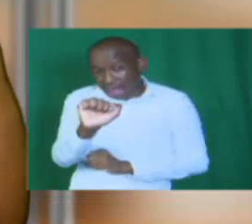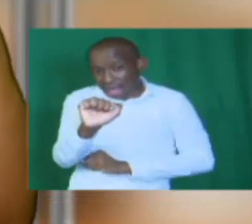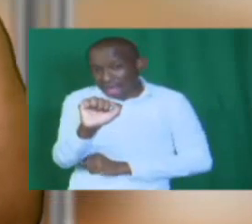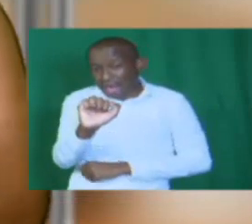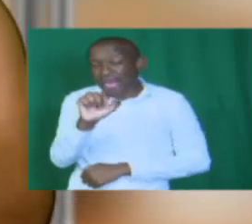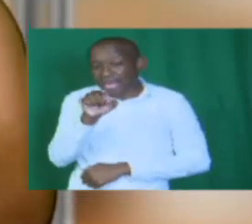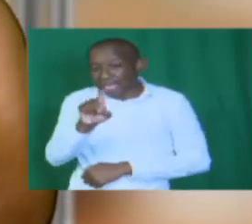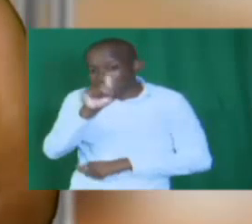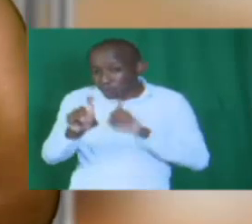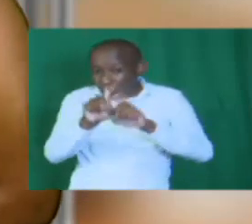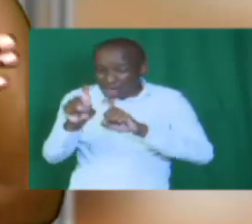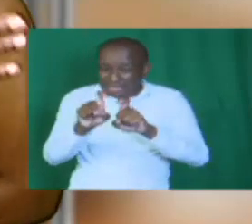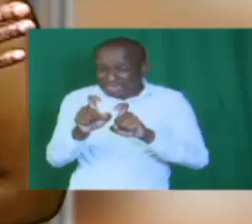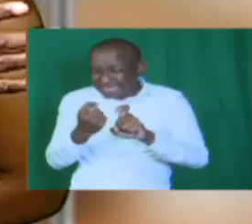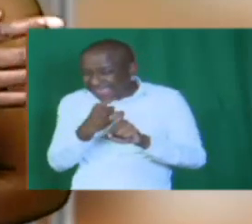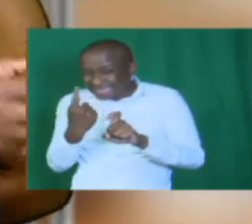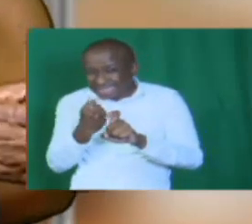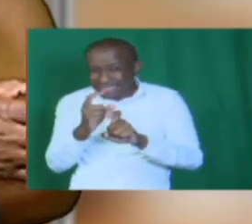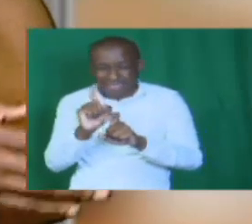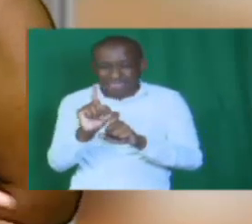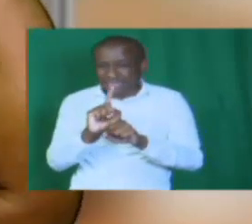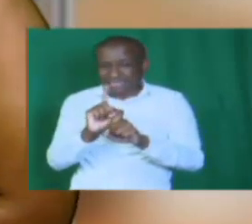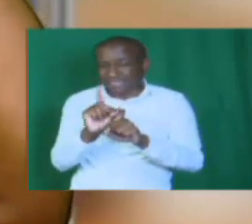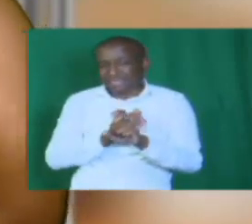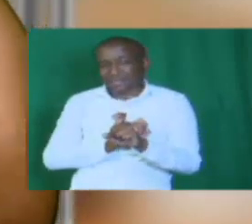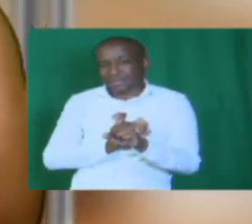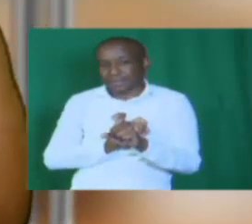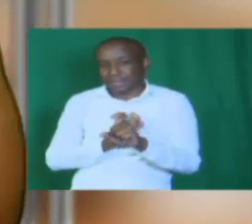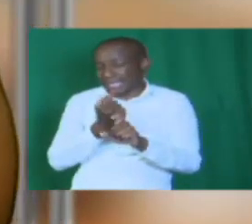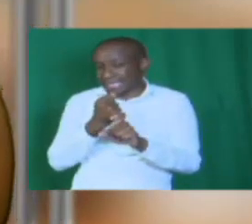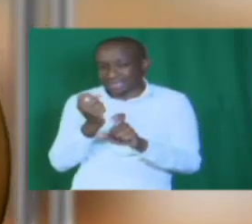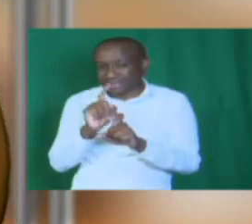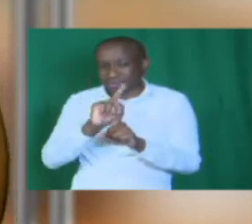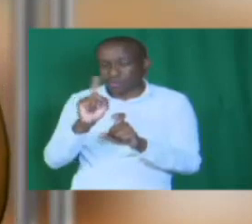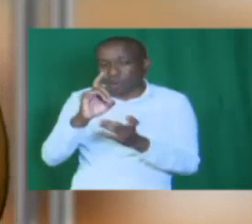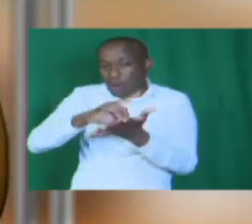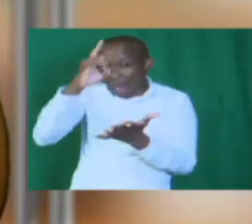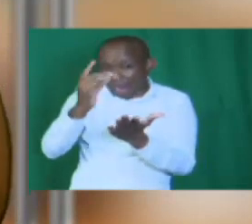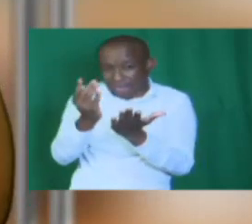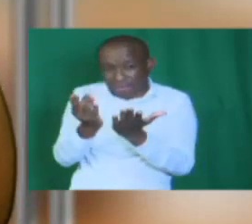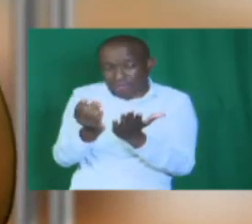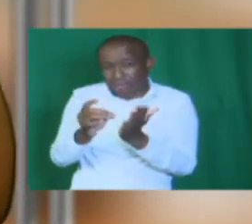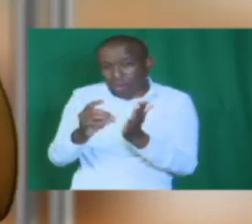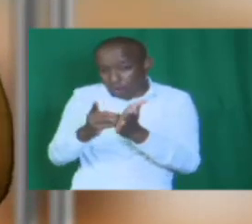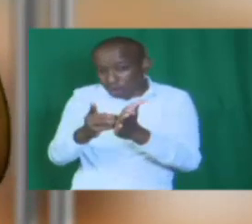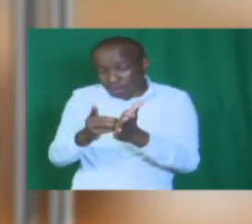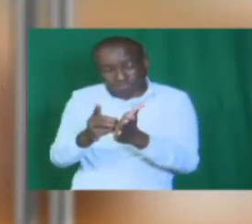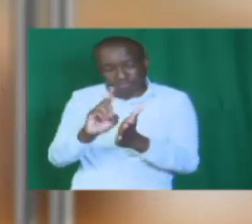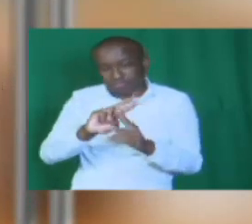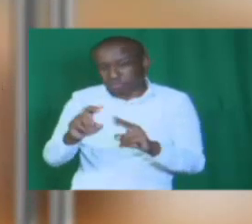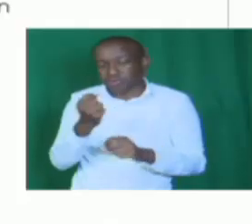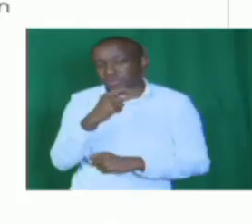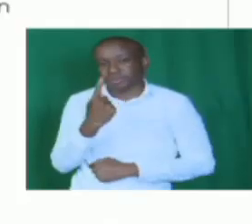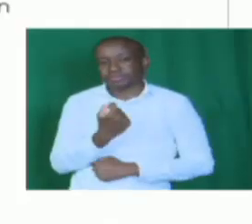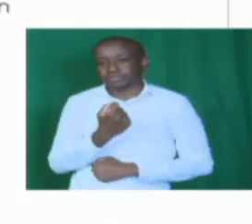those that are not so easily accessible for you, my learner, at home. So those